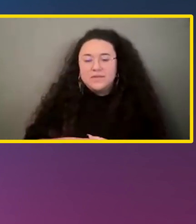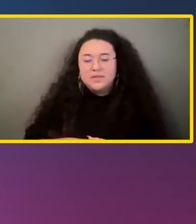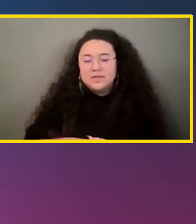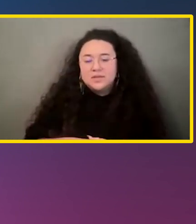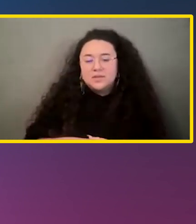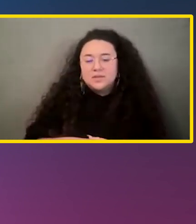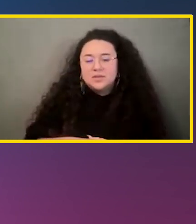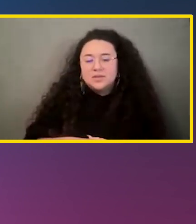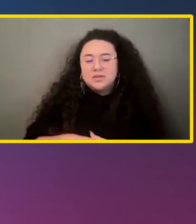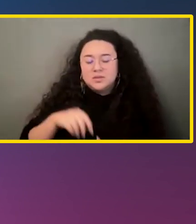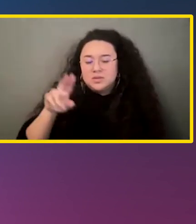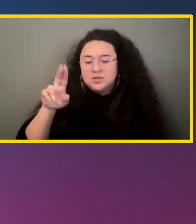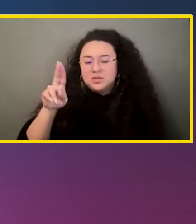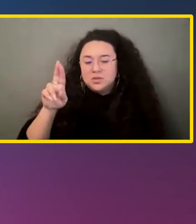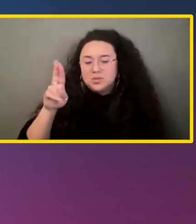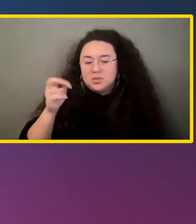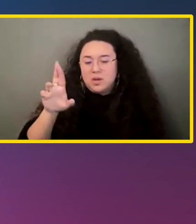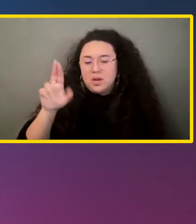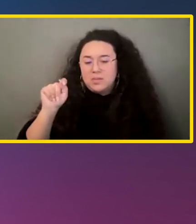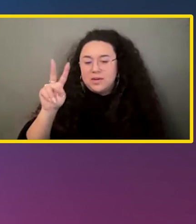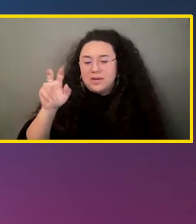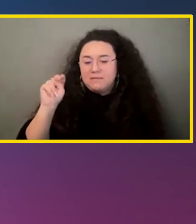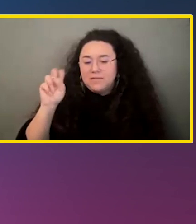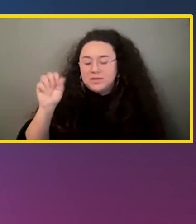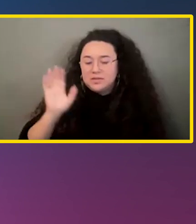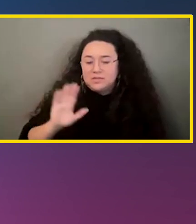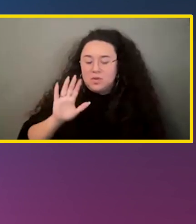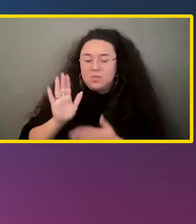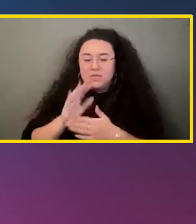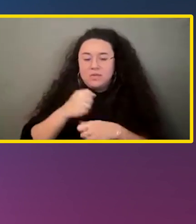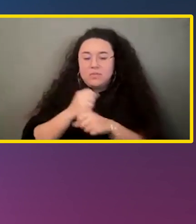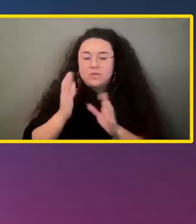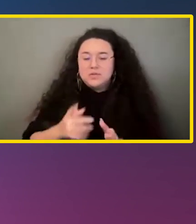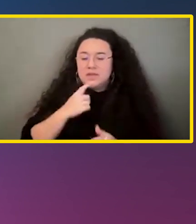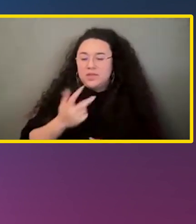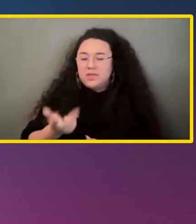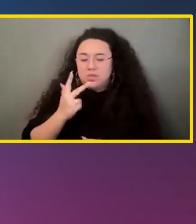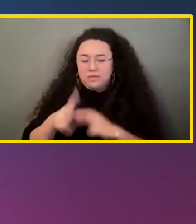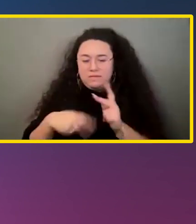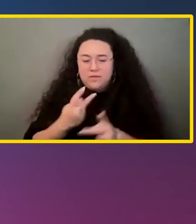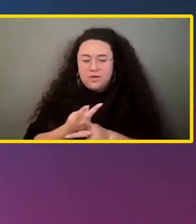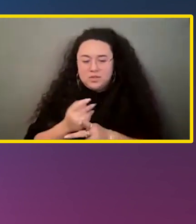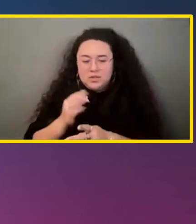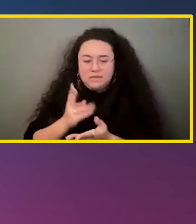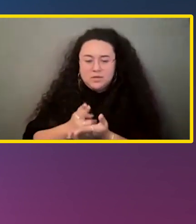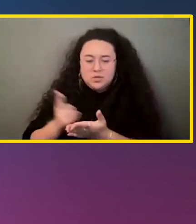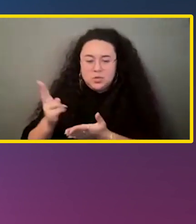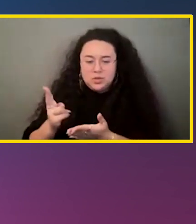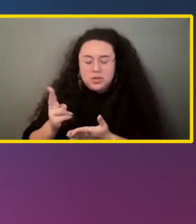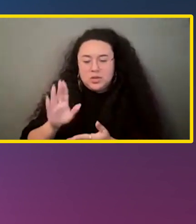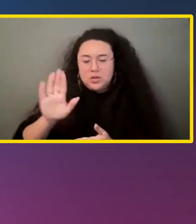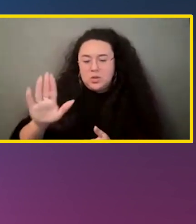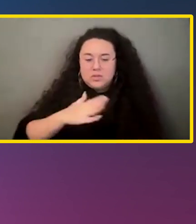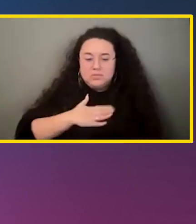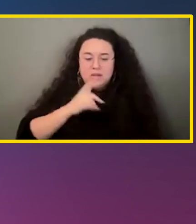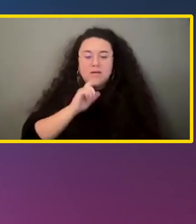Wasn't it Robert Evans? He was a former movie producer that said there's three versions of the truth, or 3 versions of the truth. It's yours, mine, and the